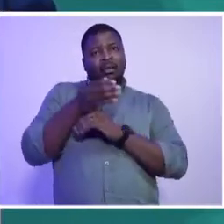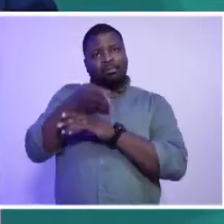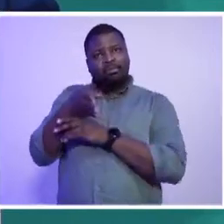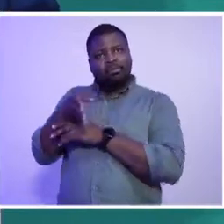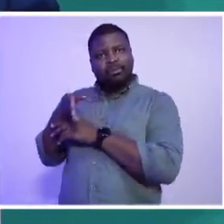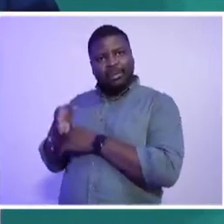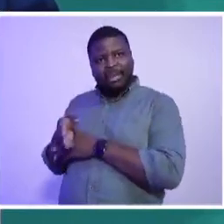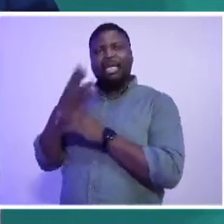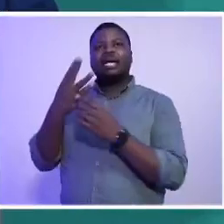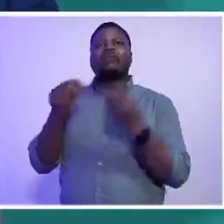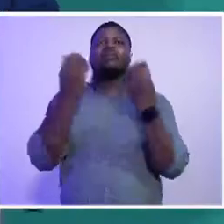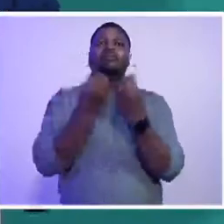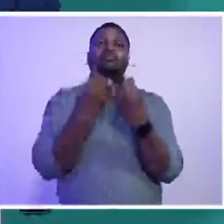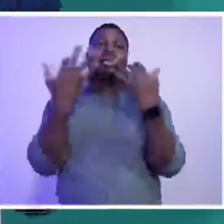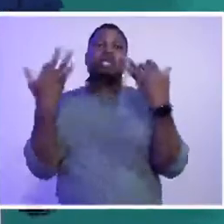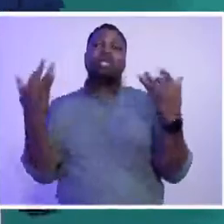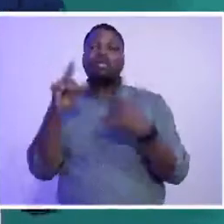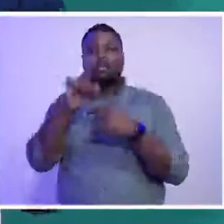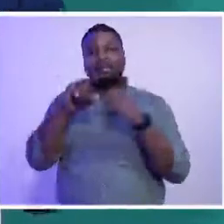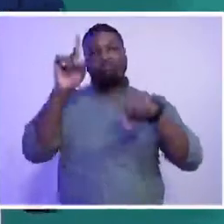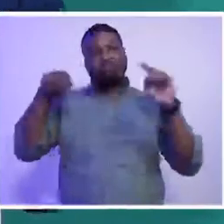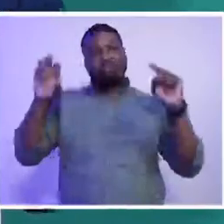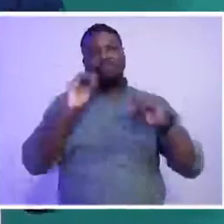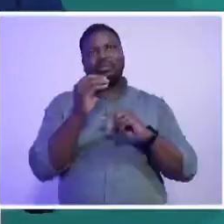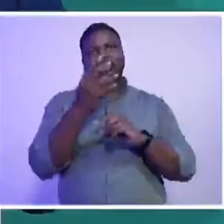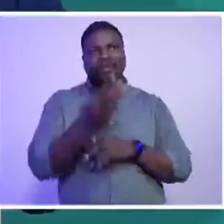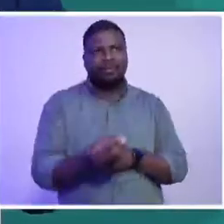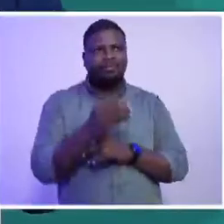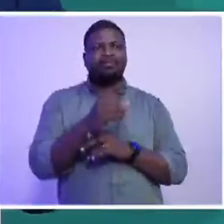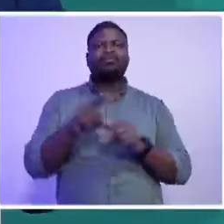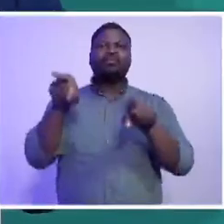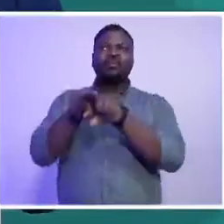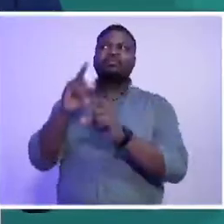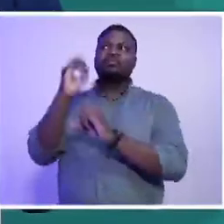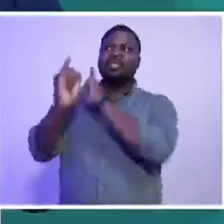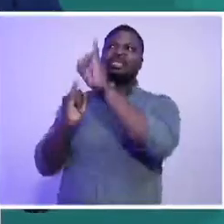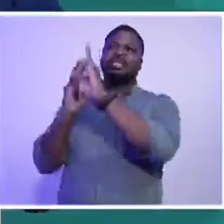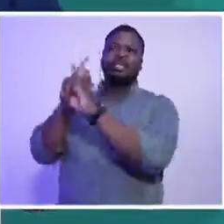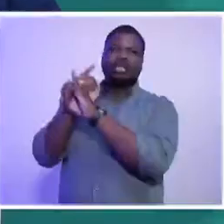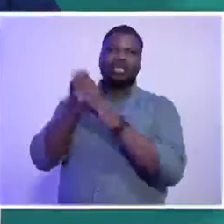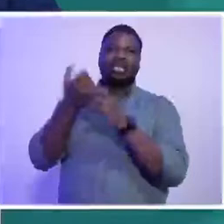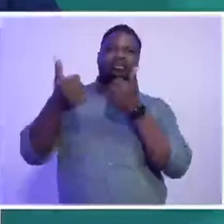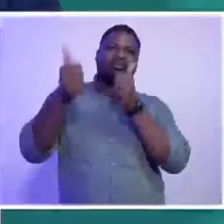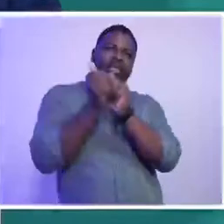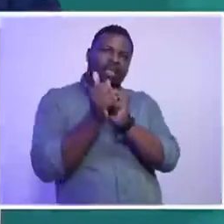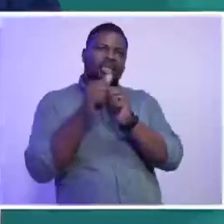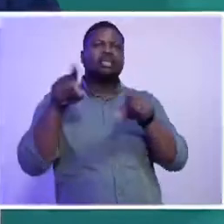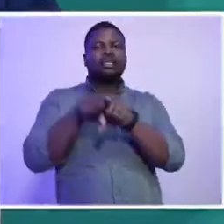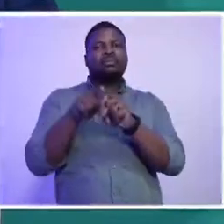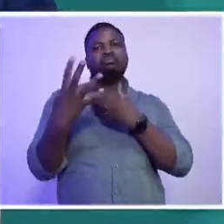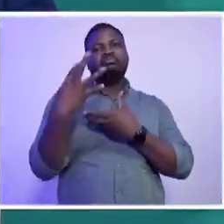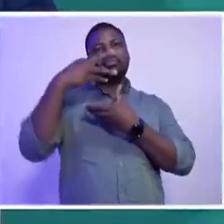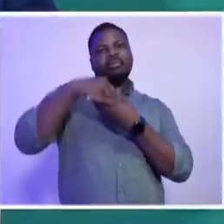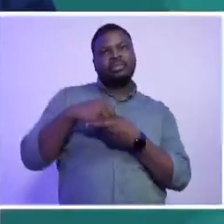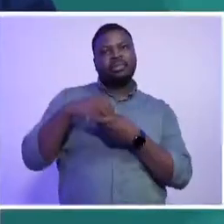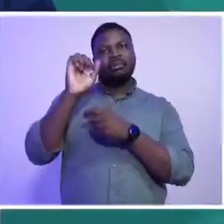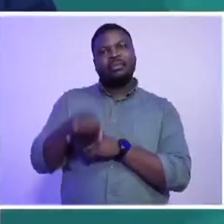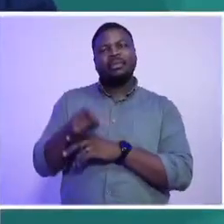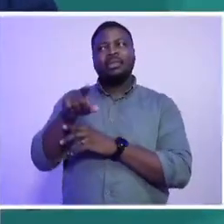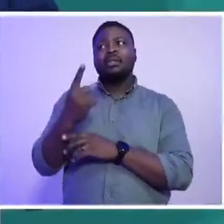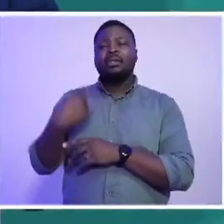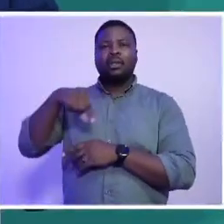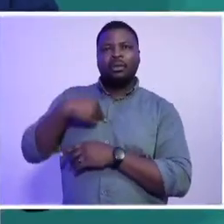of them. And we have had a number of international partners also joining us, which we are